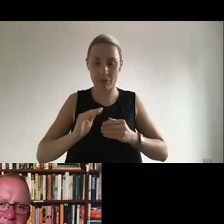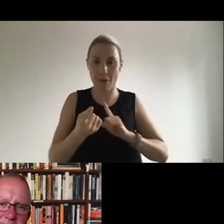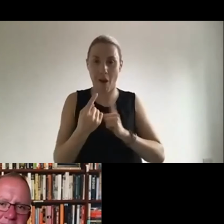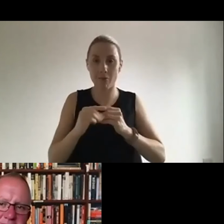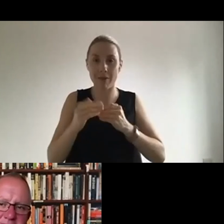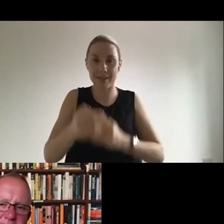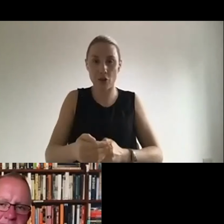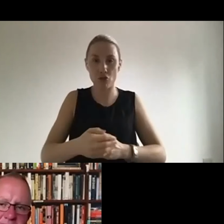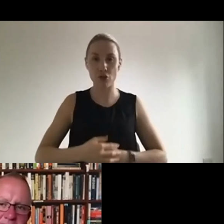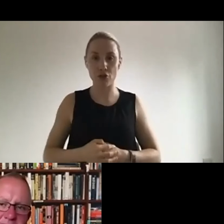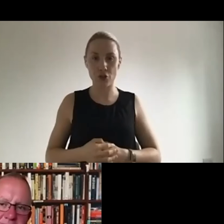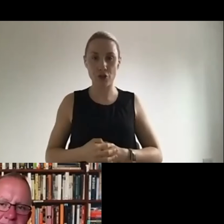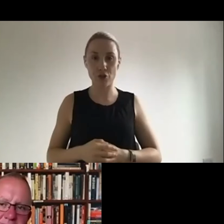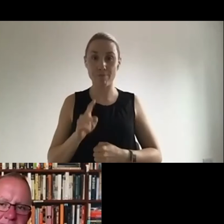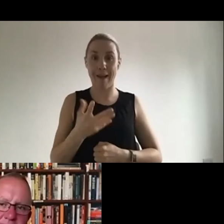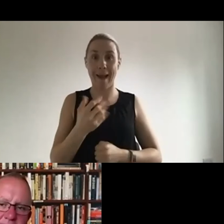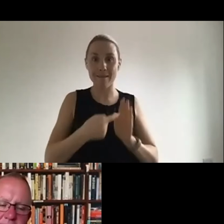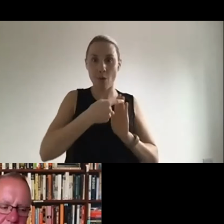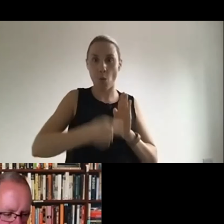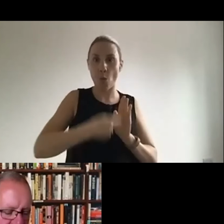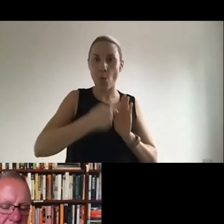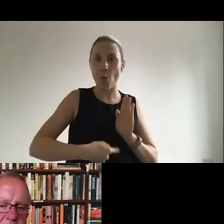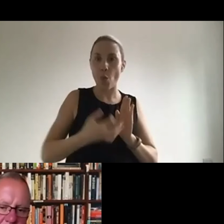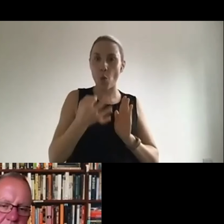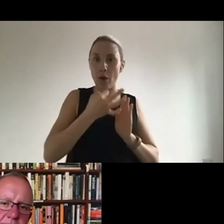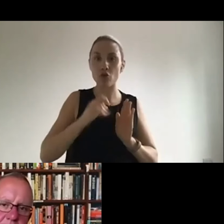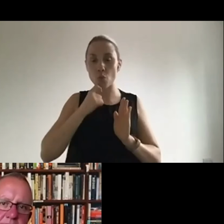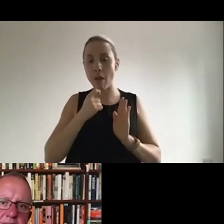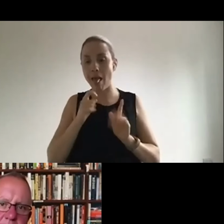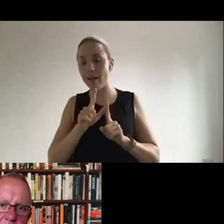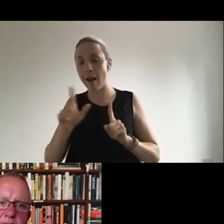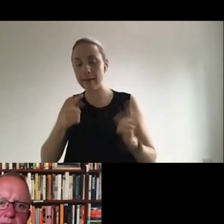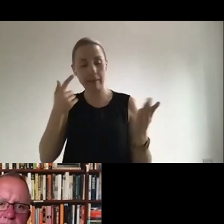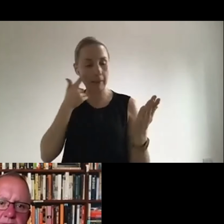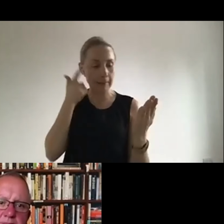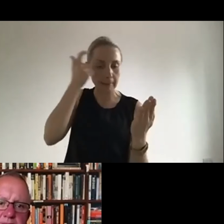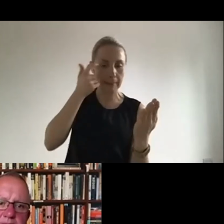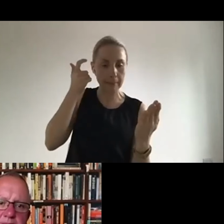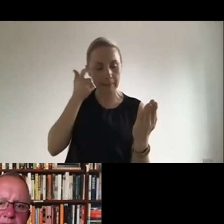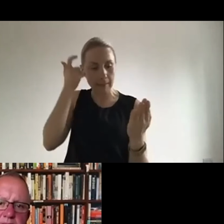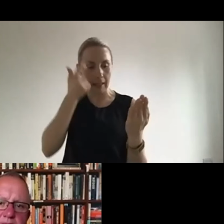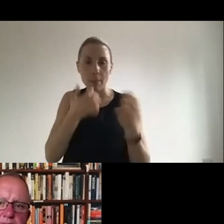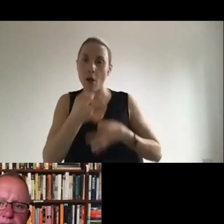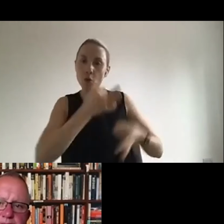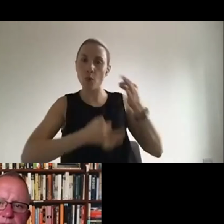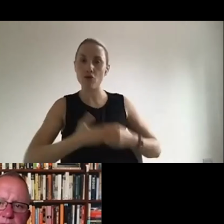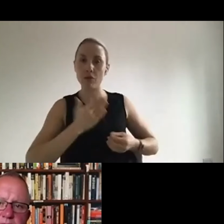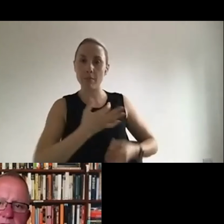all of the questions here, so we'll definitely take a look at those and reflect on those. I'll just